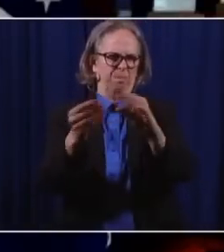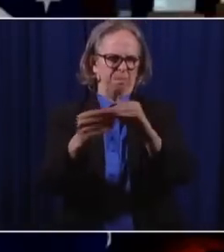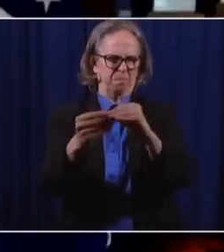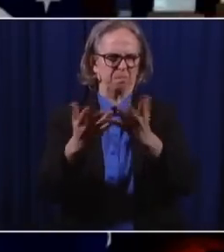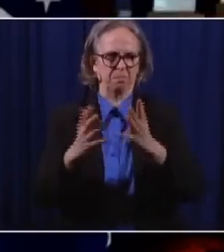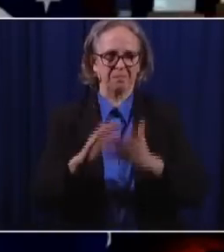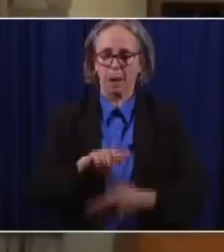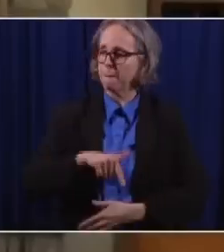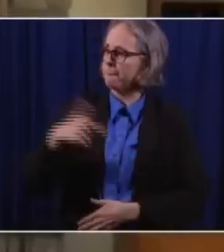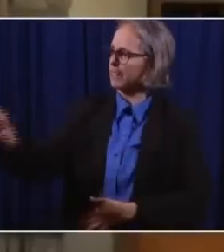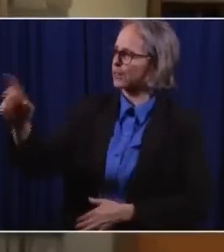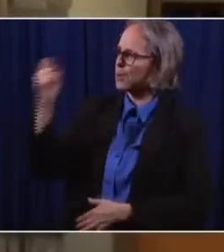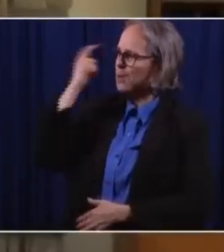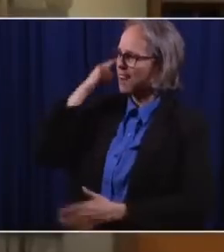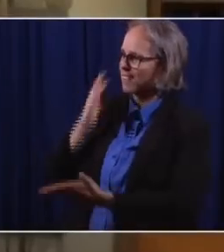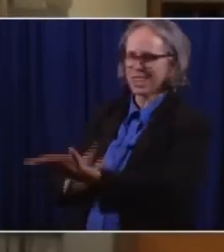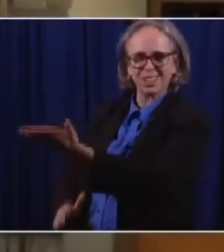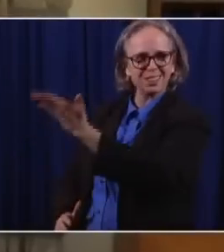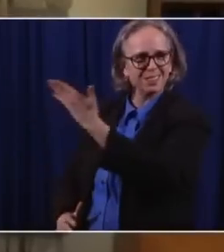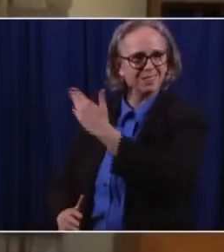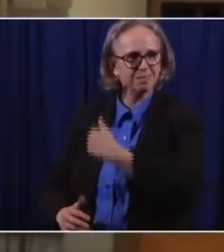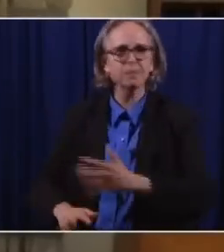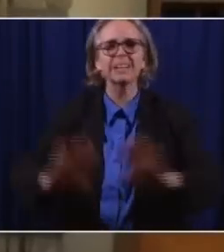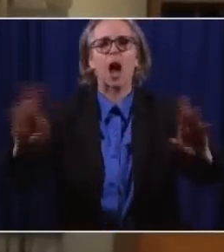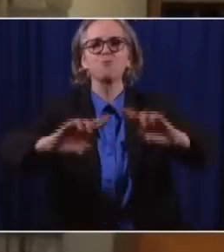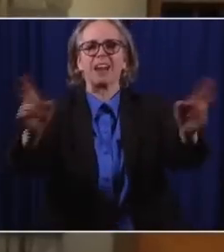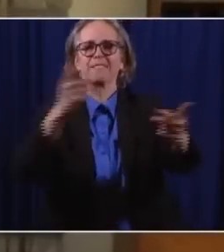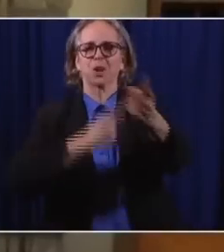back to you for questions. Great. Let's go to questions.